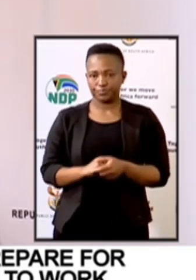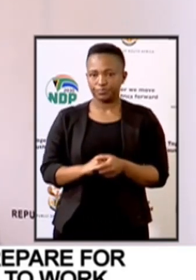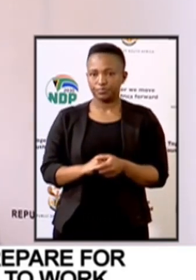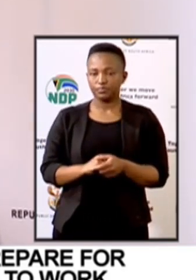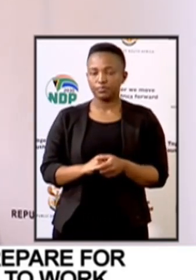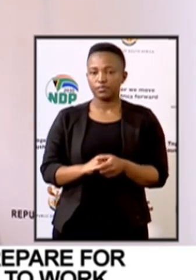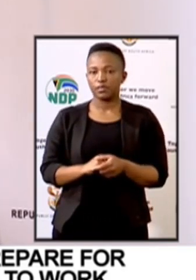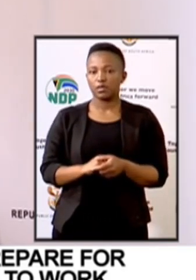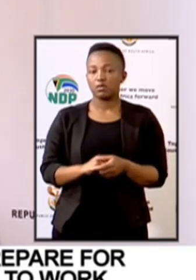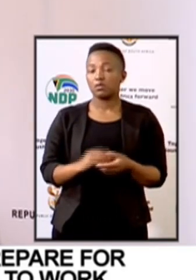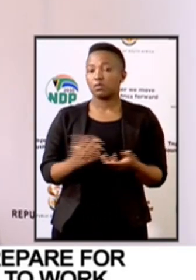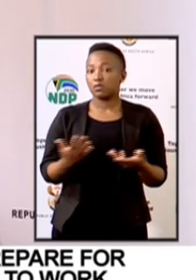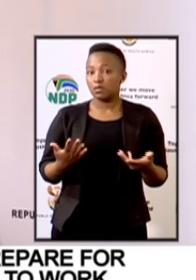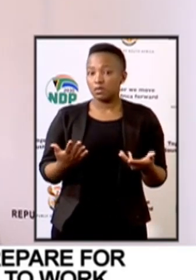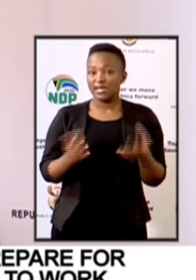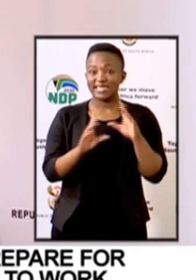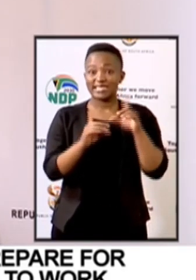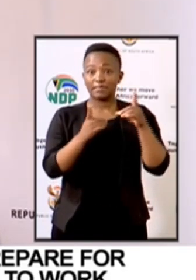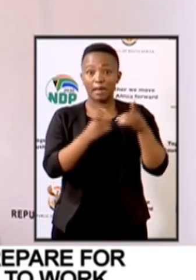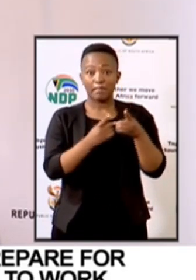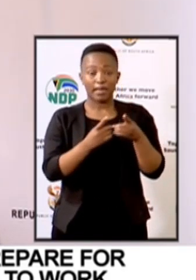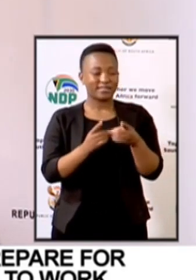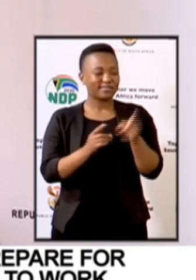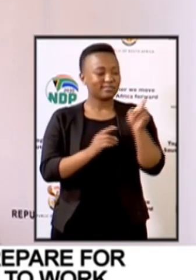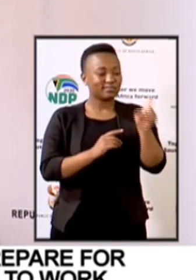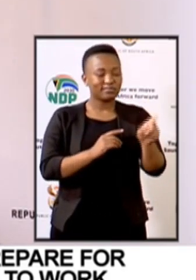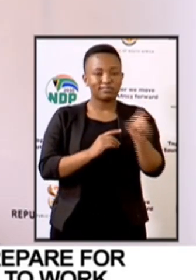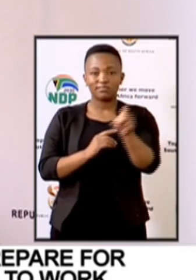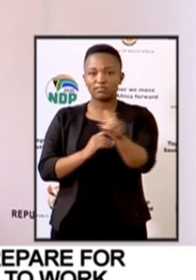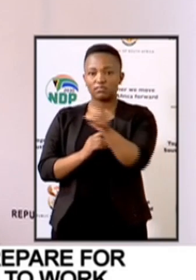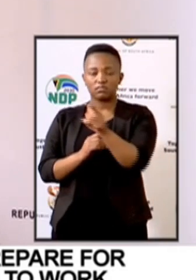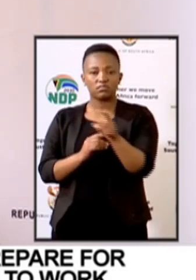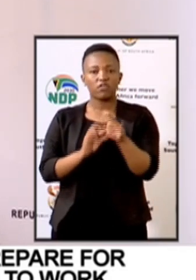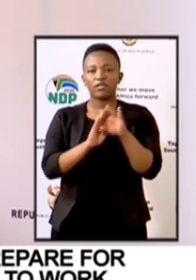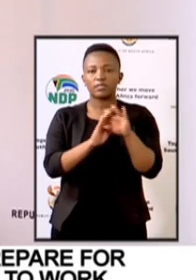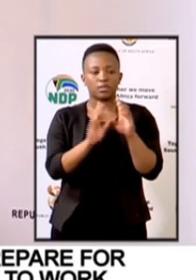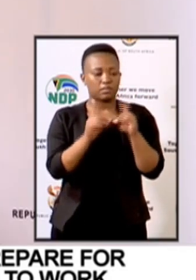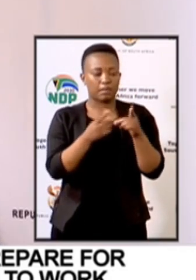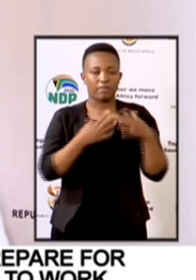Where various departments, particularly Department of Health,